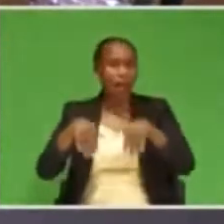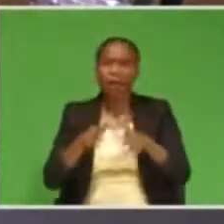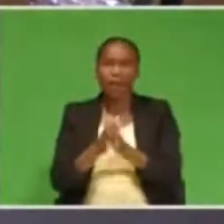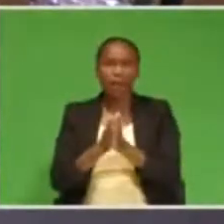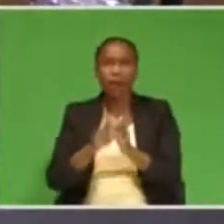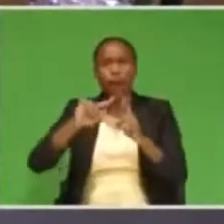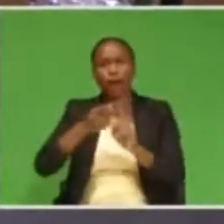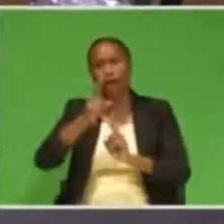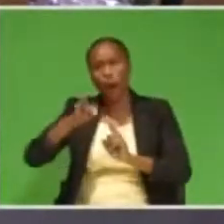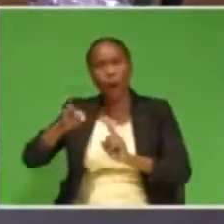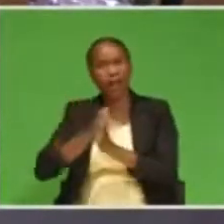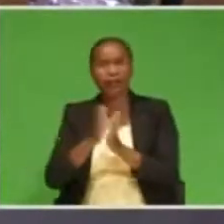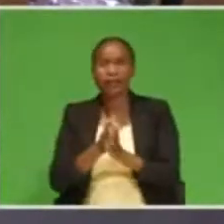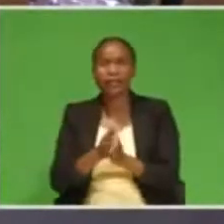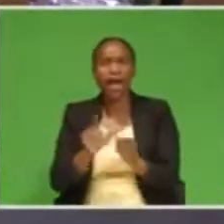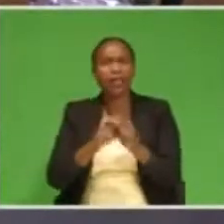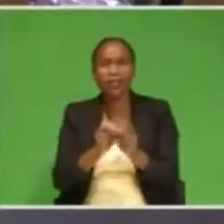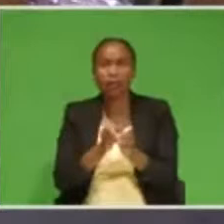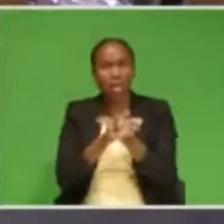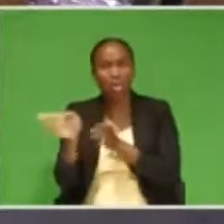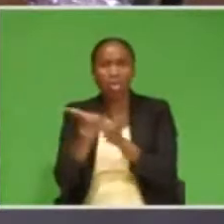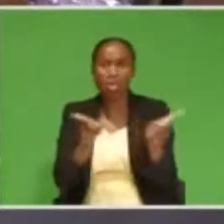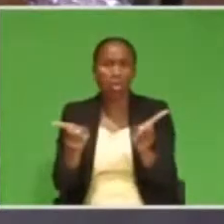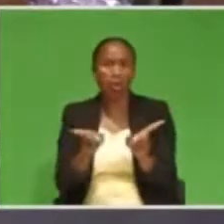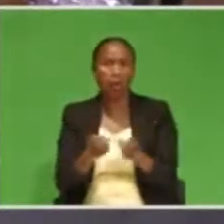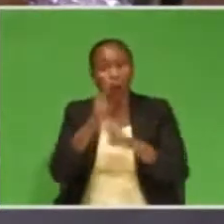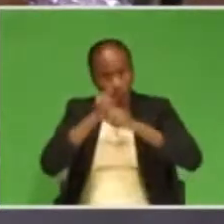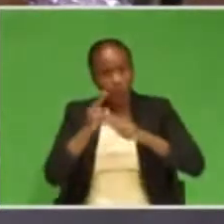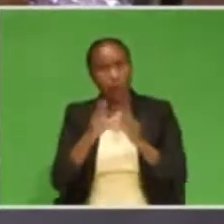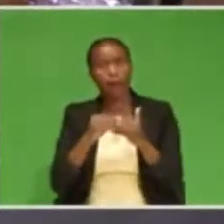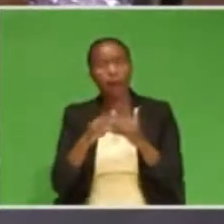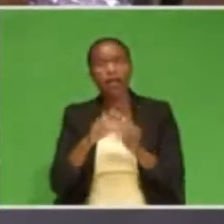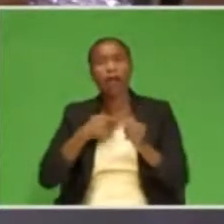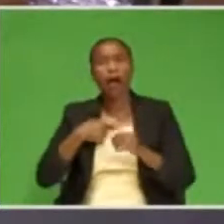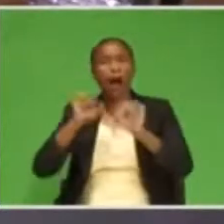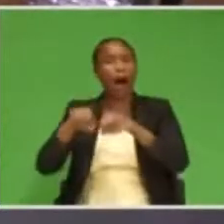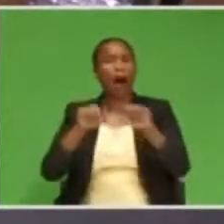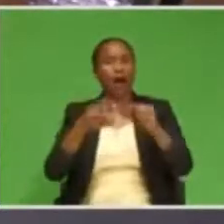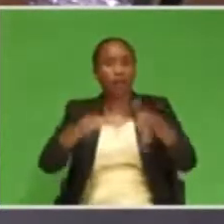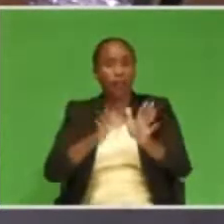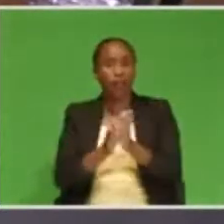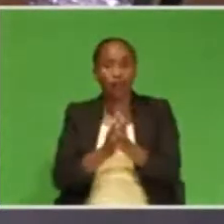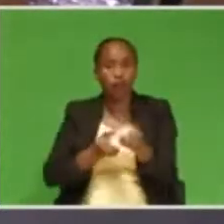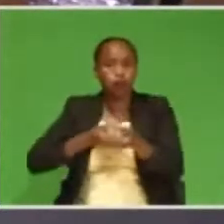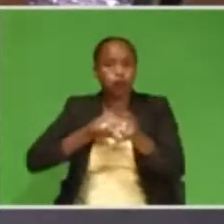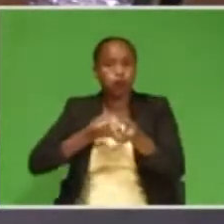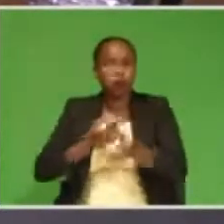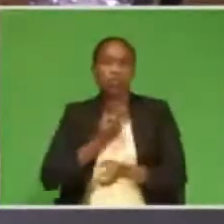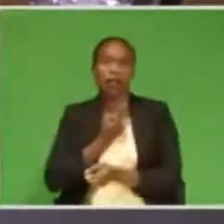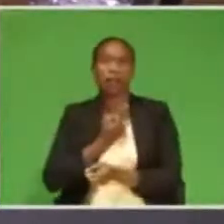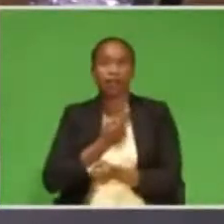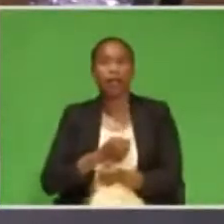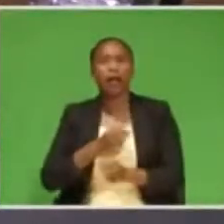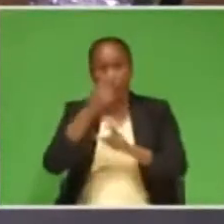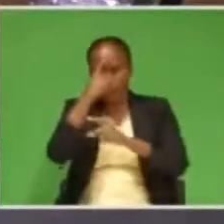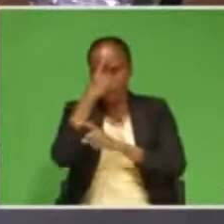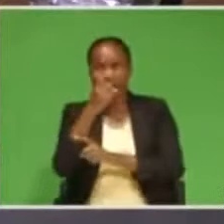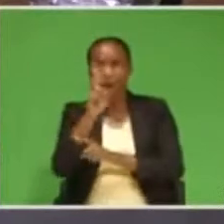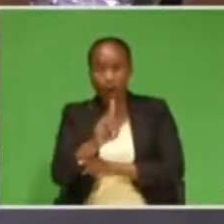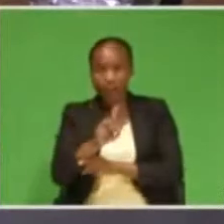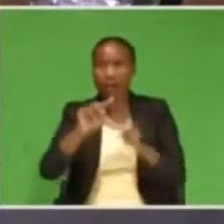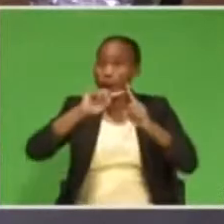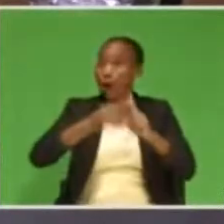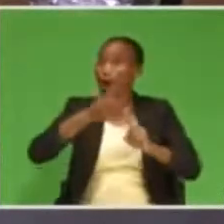have, honorable members, I've allowed you to express yourselves, believing that the points of order you